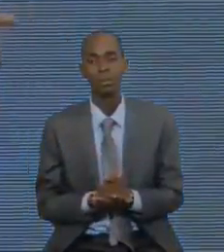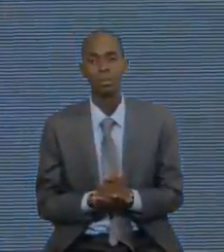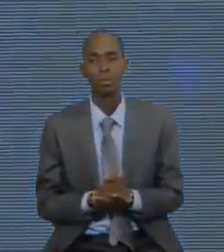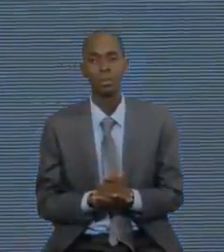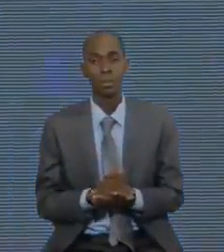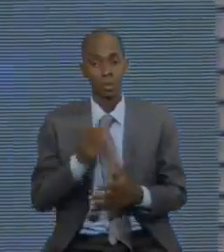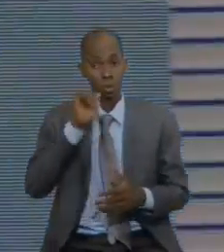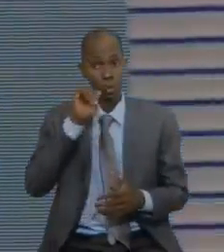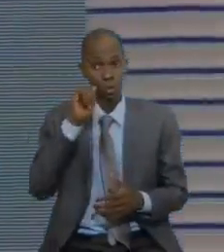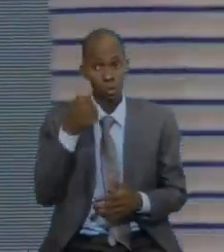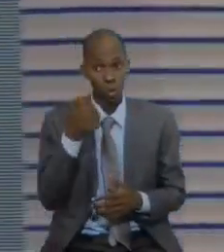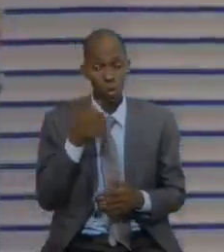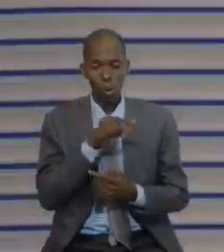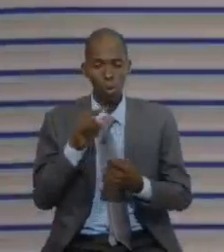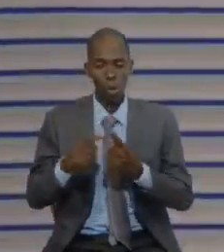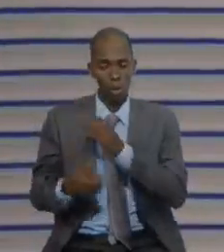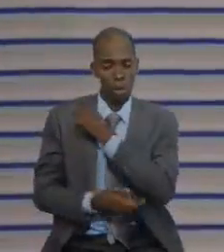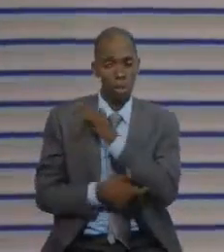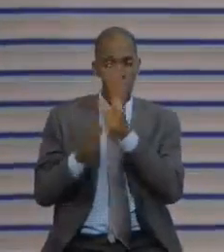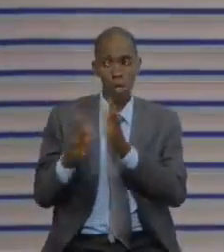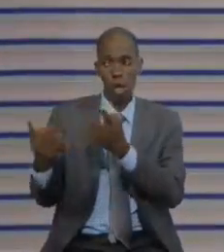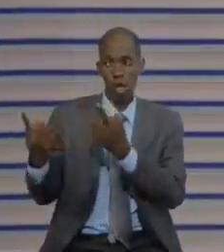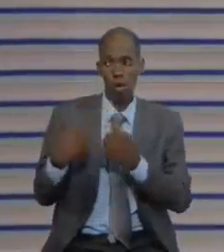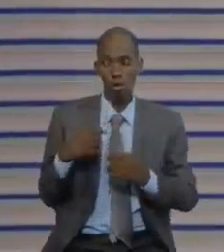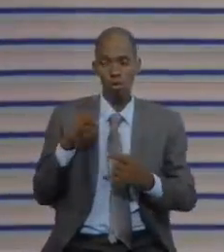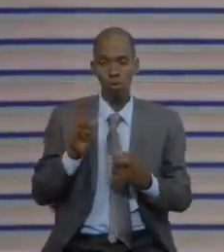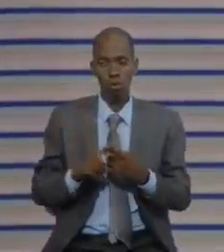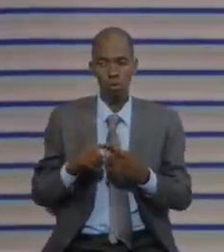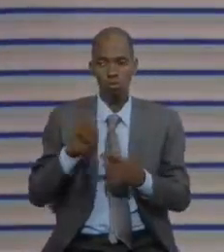Tomorrow, when the tempter comes and knocks at my door,